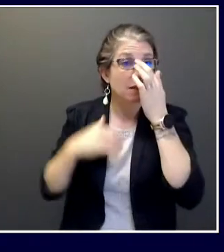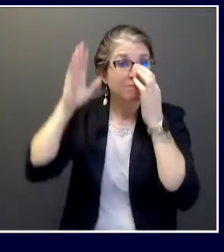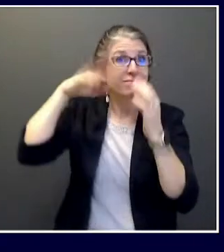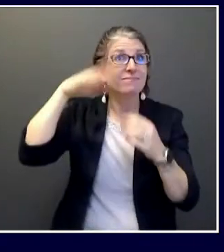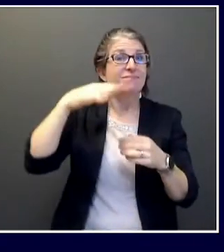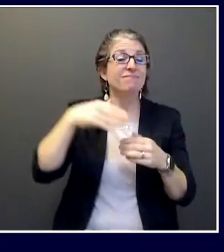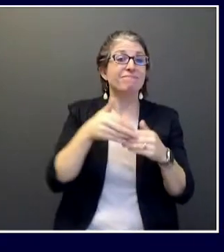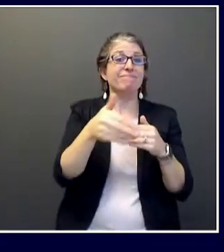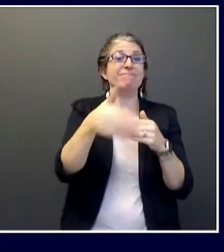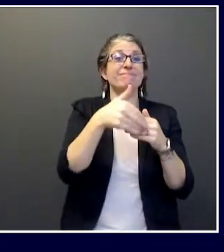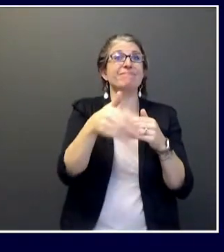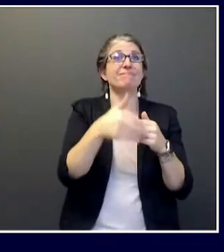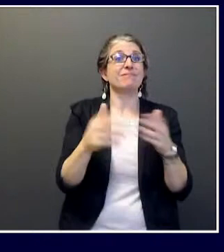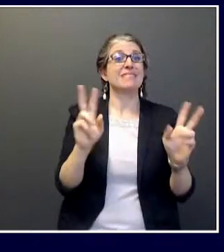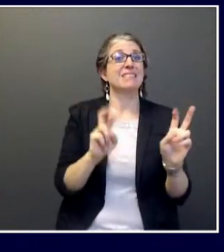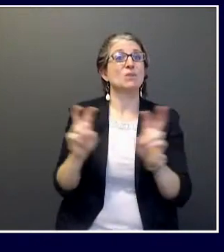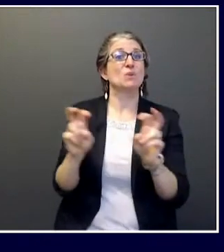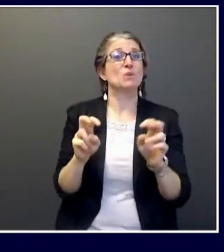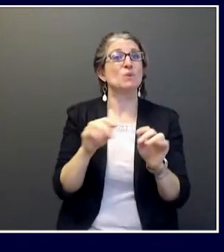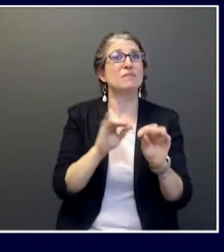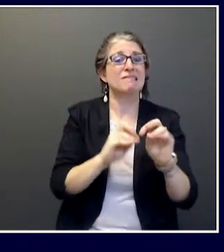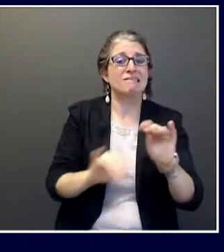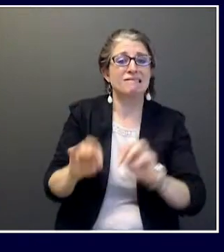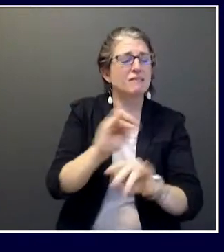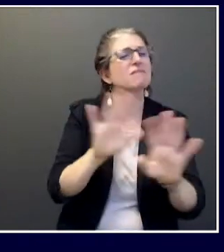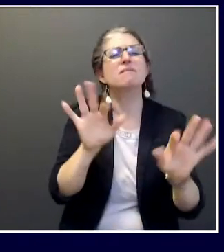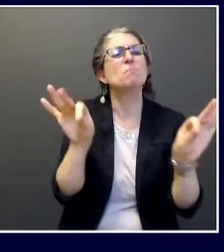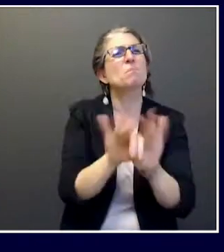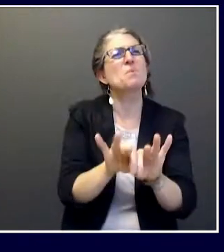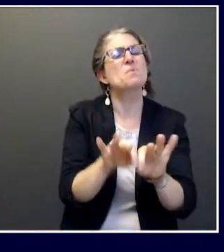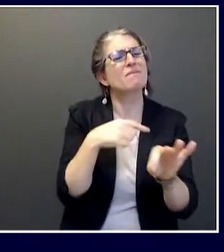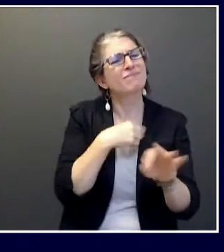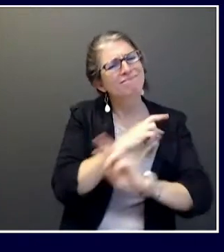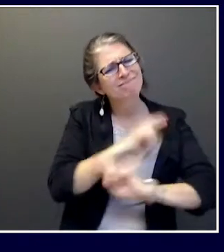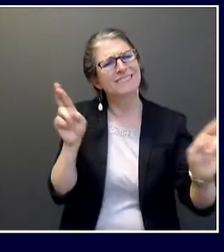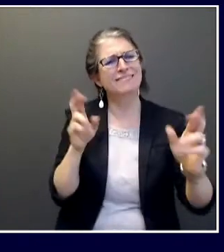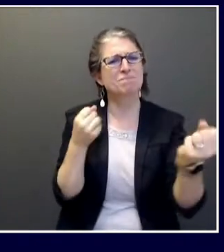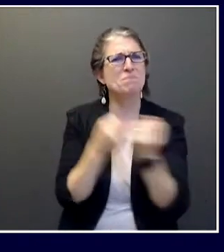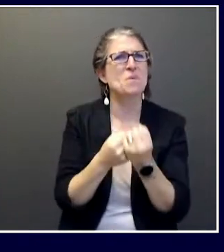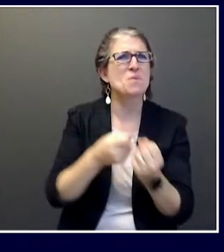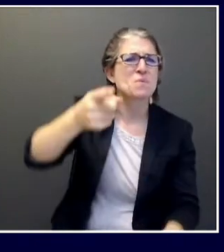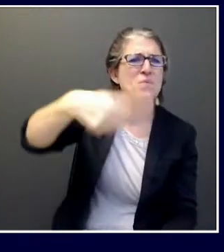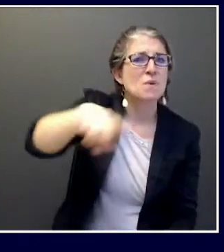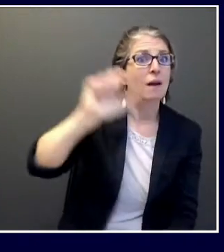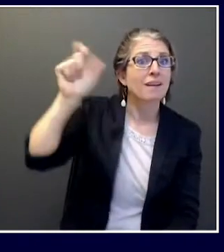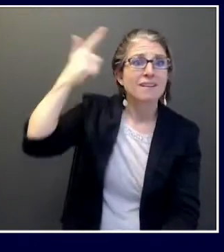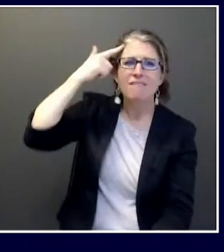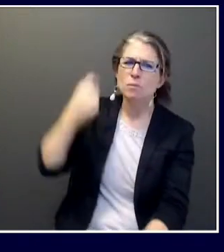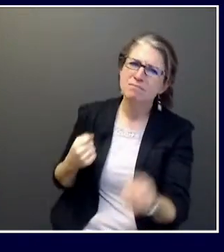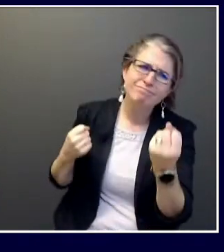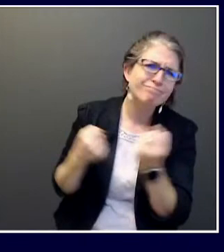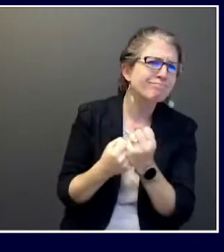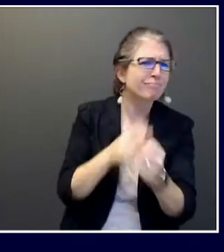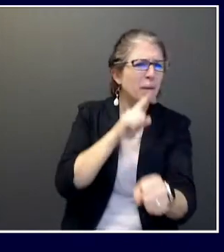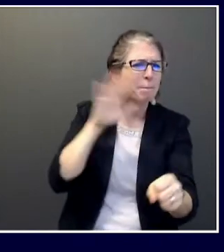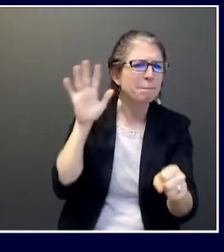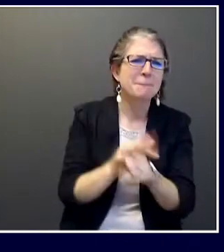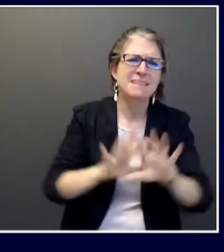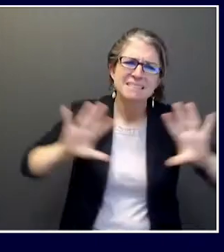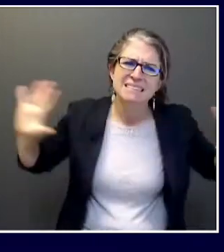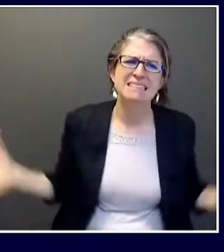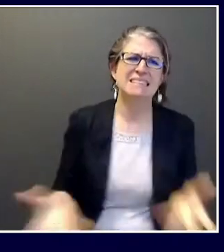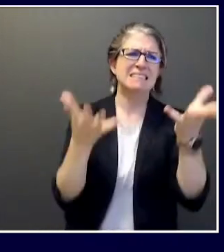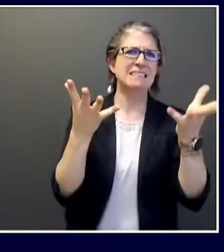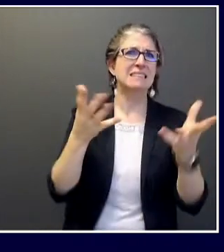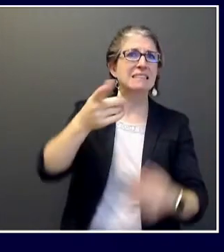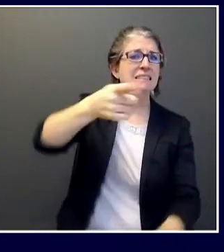is committed to trying to do both, solve in the short run these problems, but prepare for the long run. So the Maine